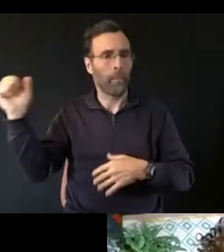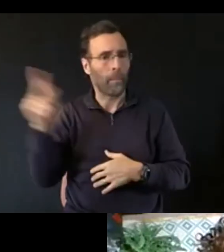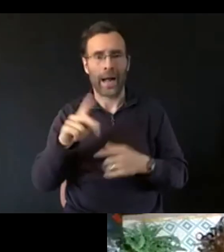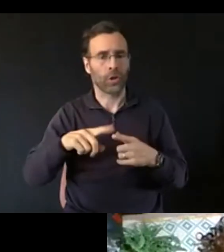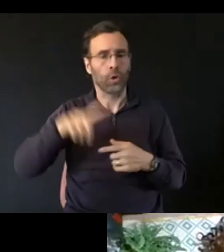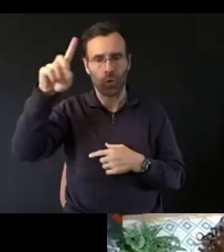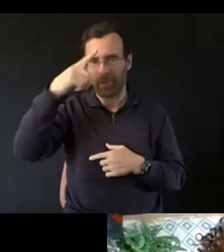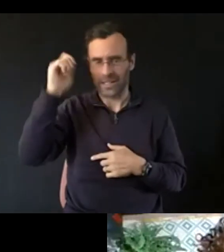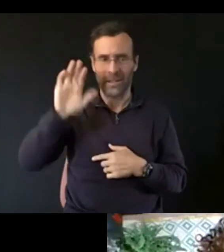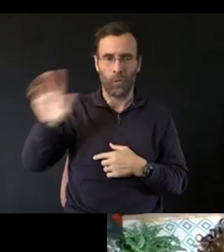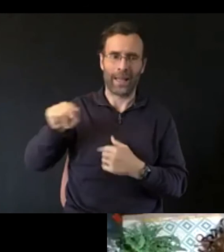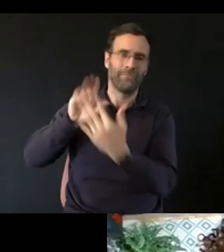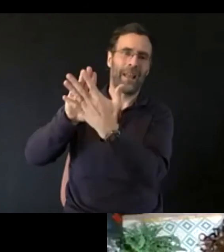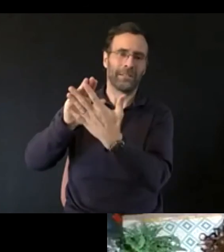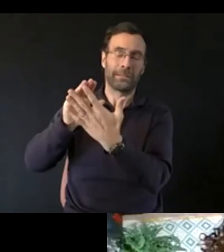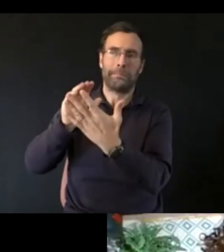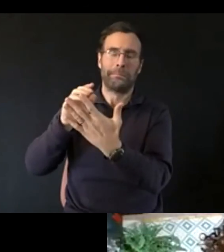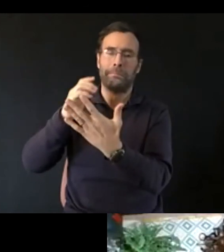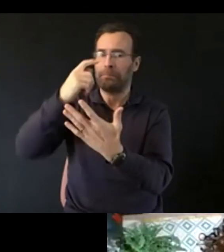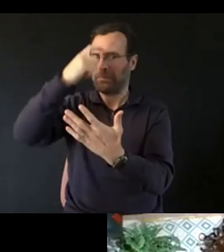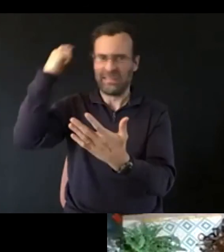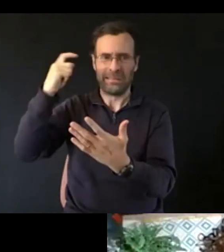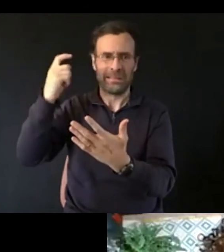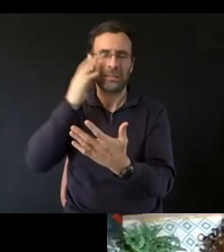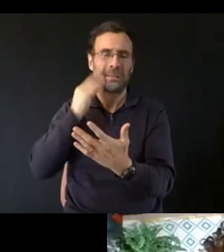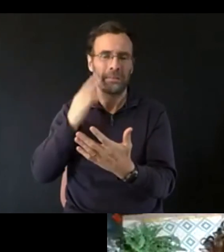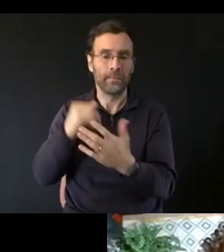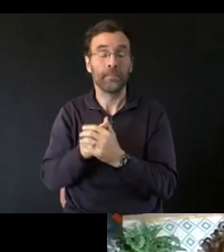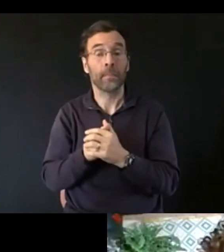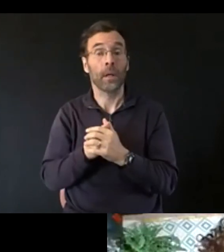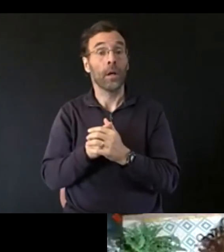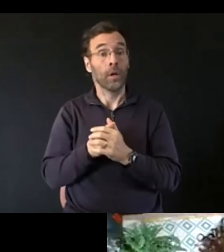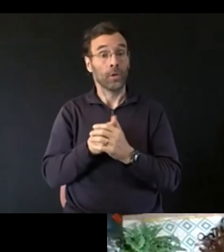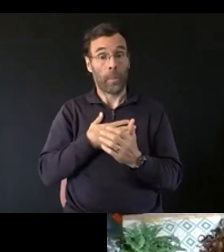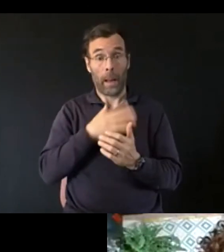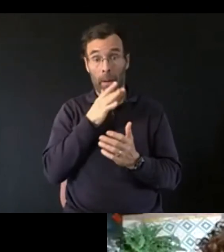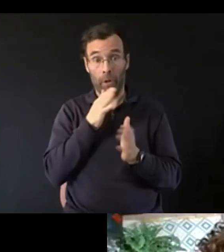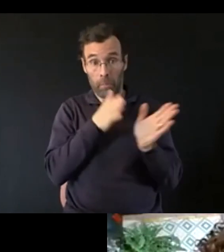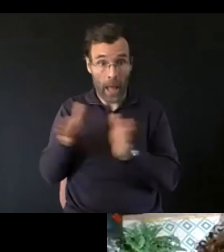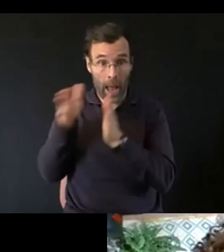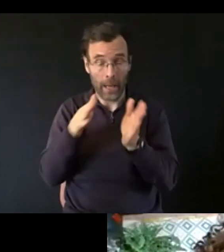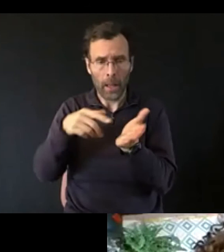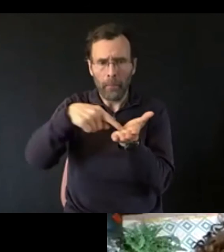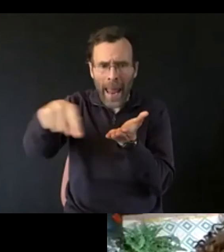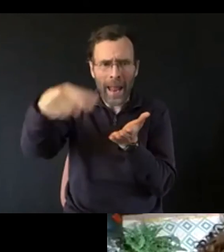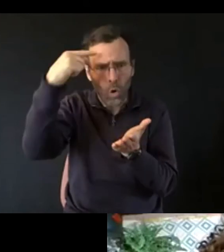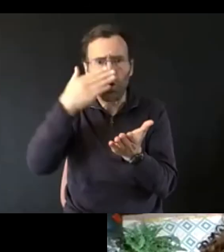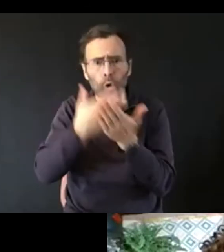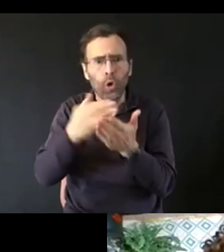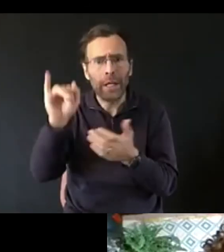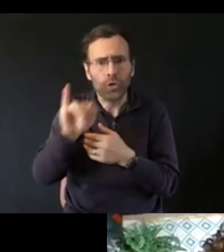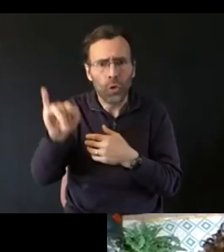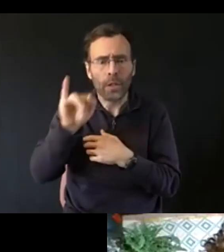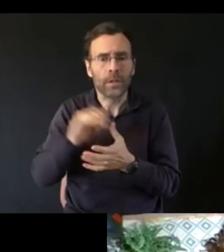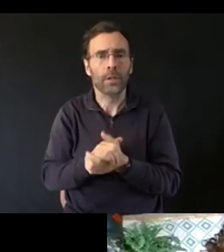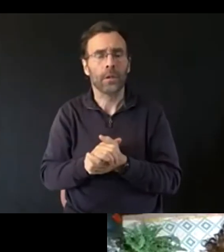of the trauma he faced. So she sort of planned and always paid for really good insurance. So